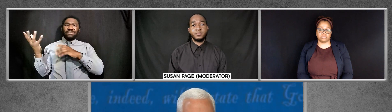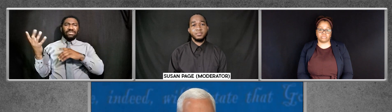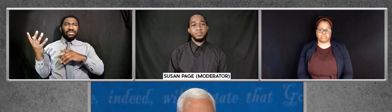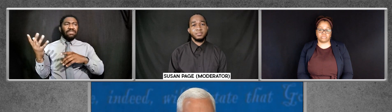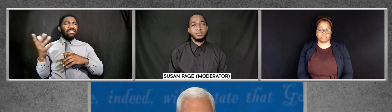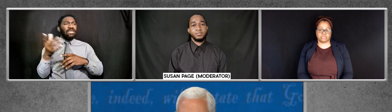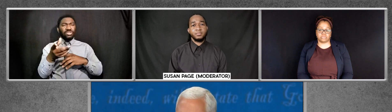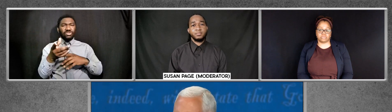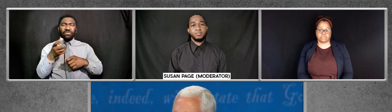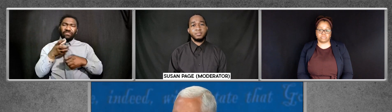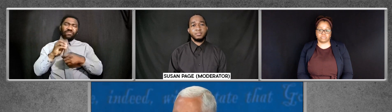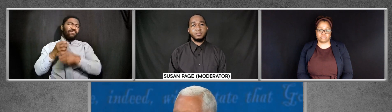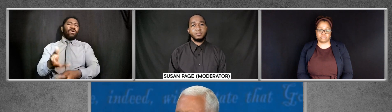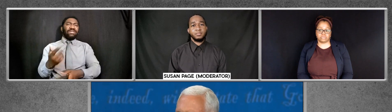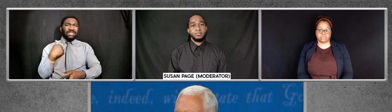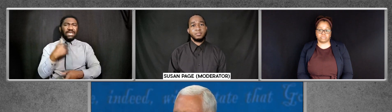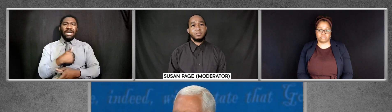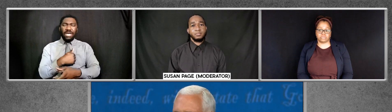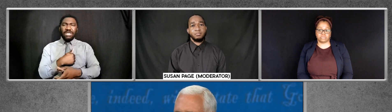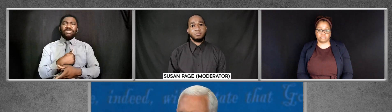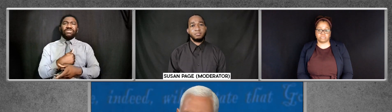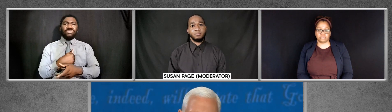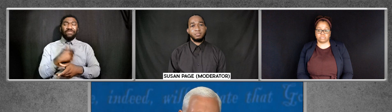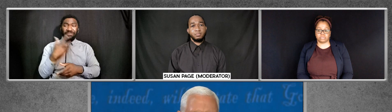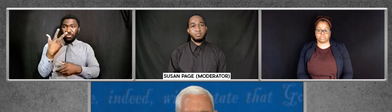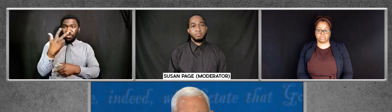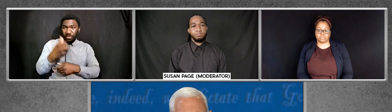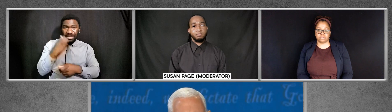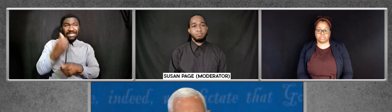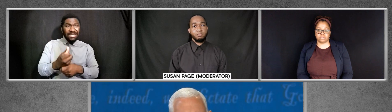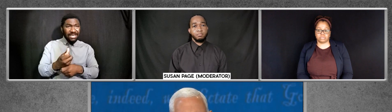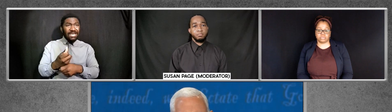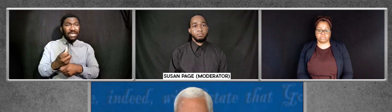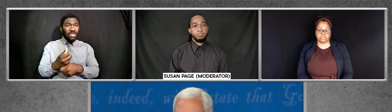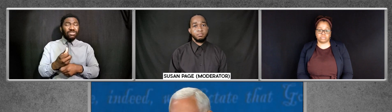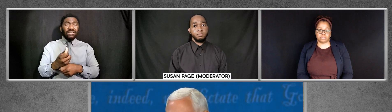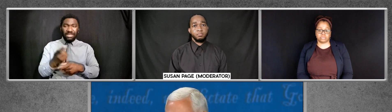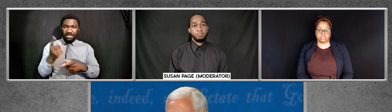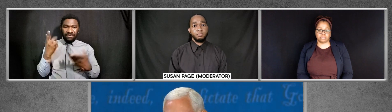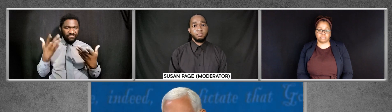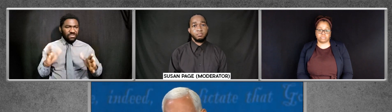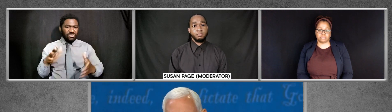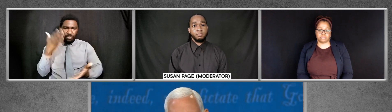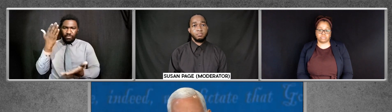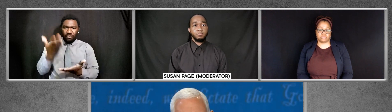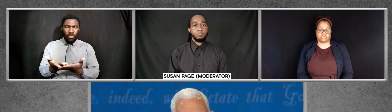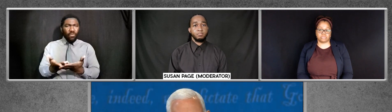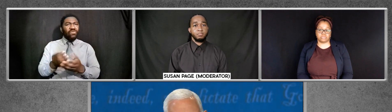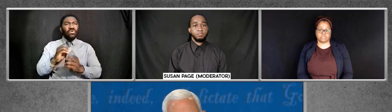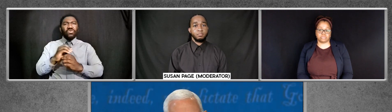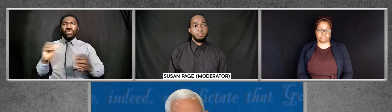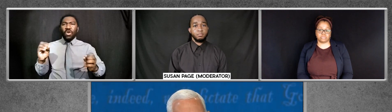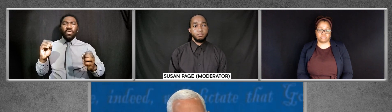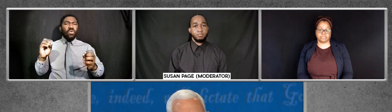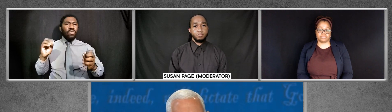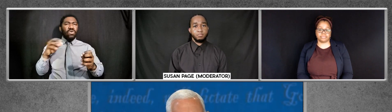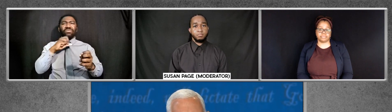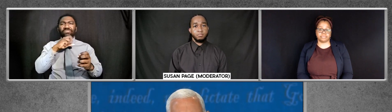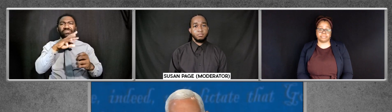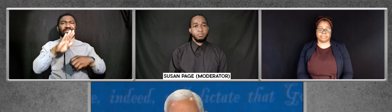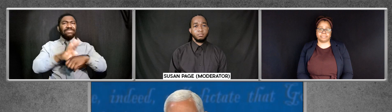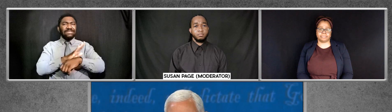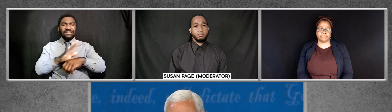years until it was found that there was no obstruction, no collusion, case closed. And then, Senator Harris, you and your colleagues in